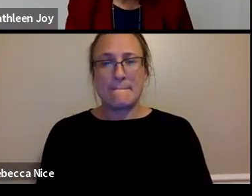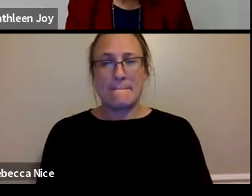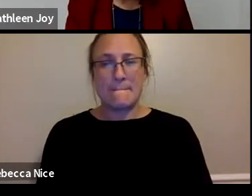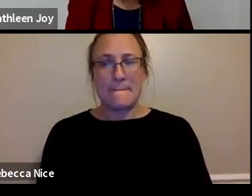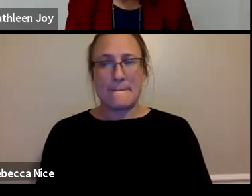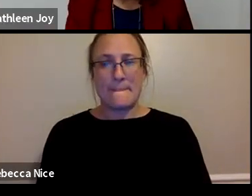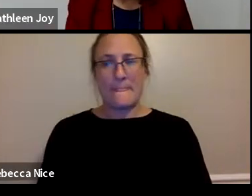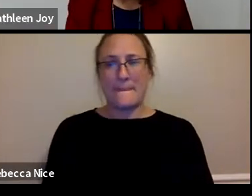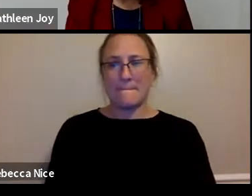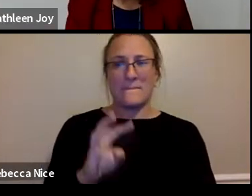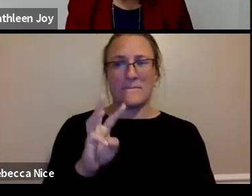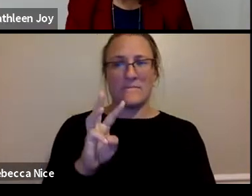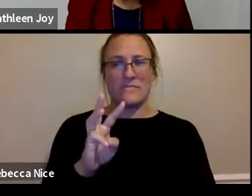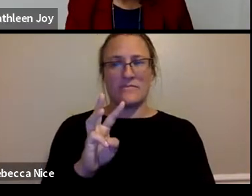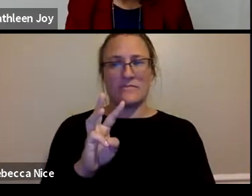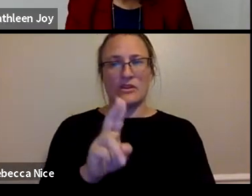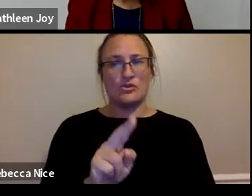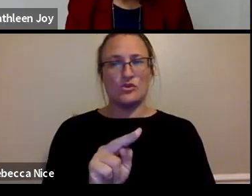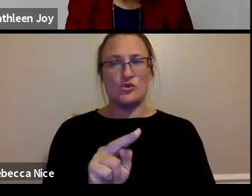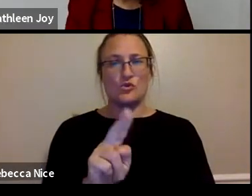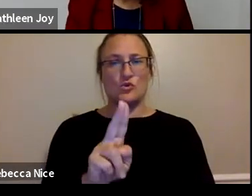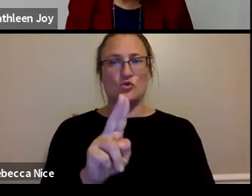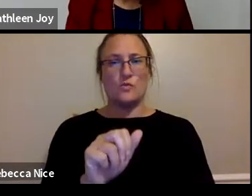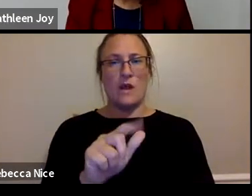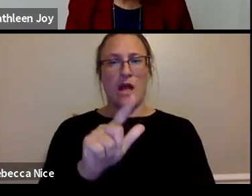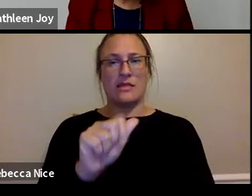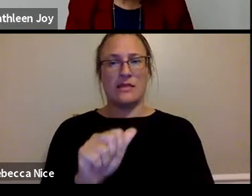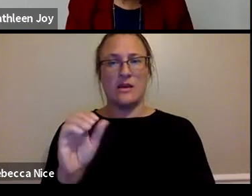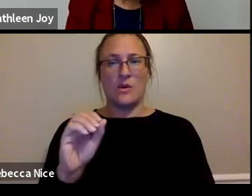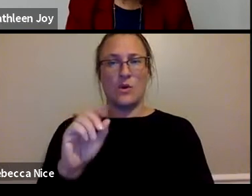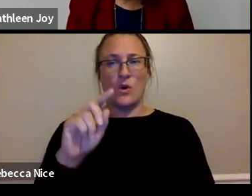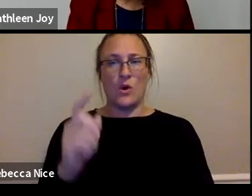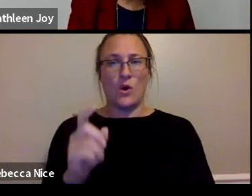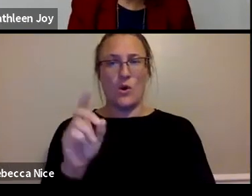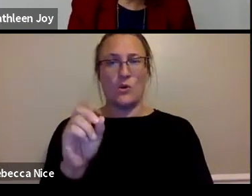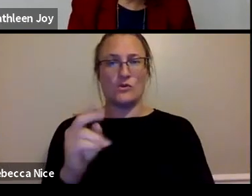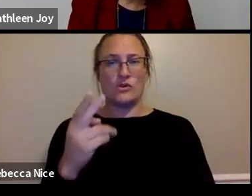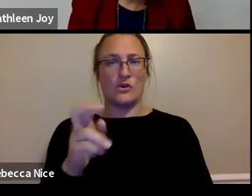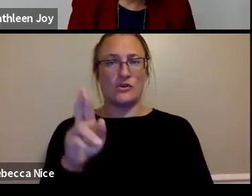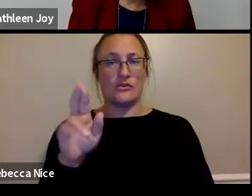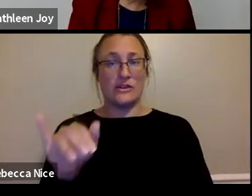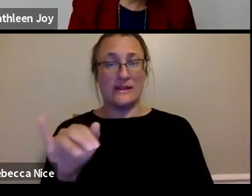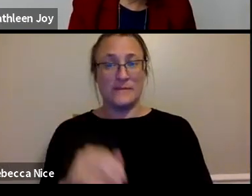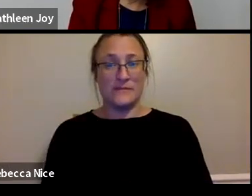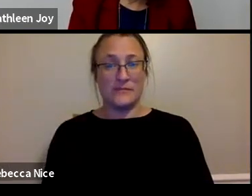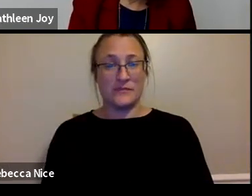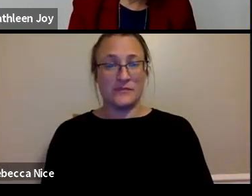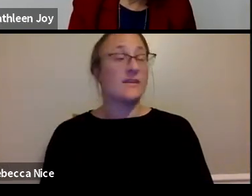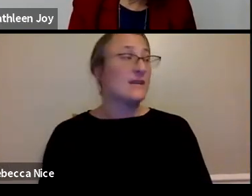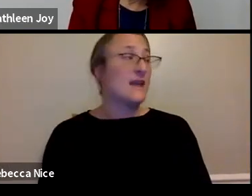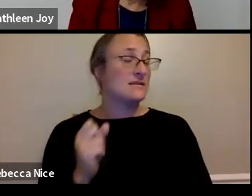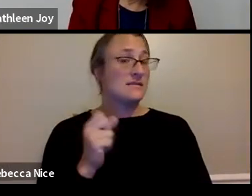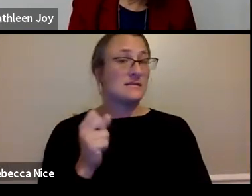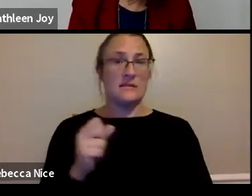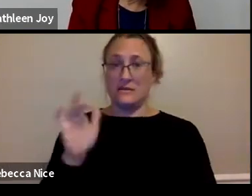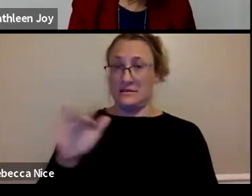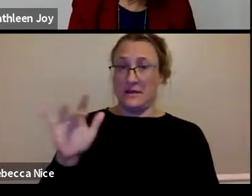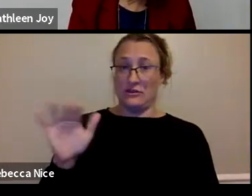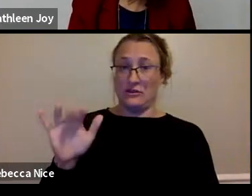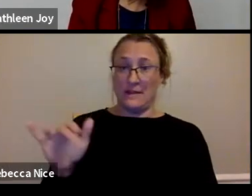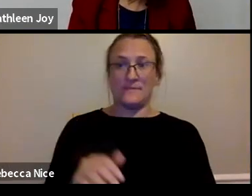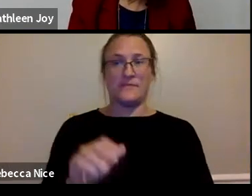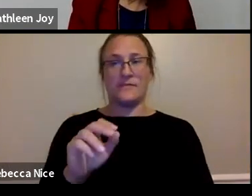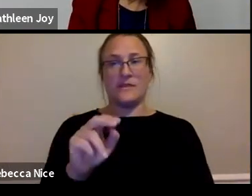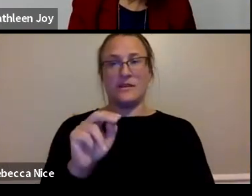Nuala Odori? Yes. Oh, wonderful. Spell your name for the court, for the stenographer. Sure. My name